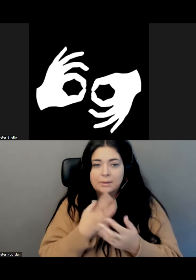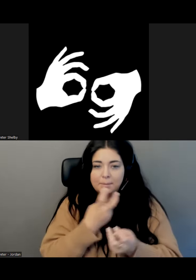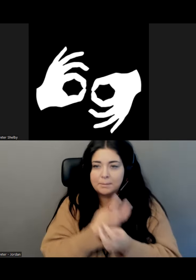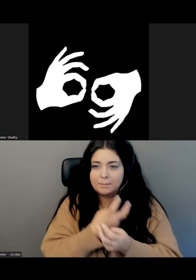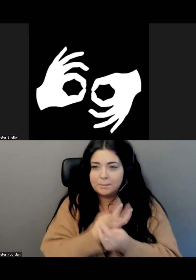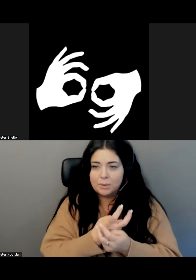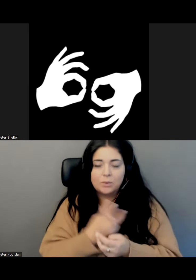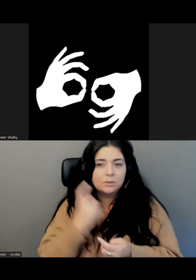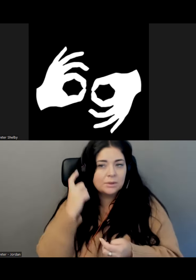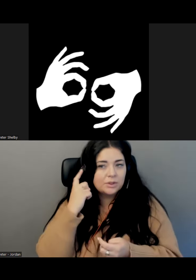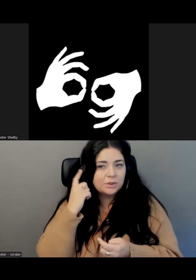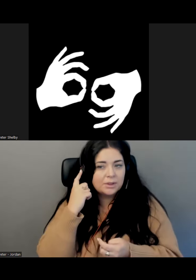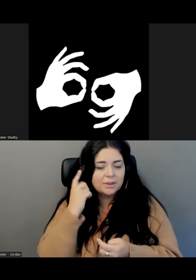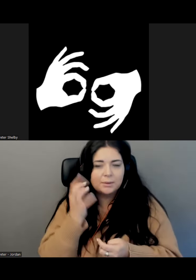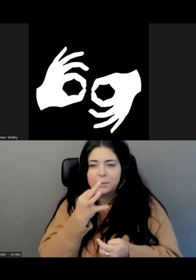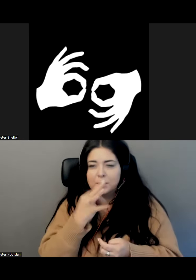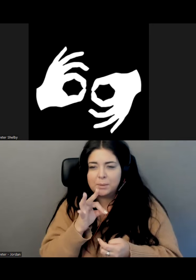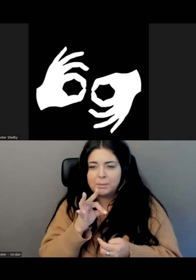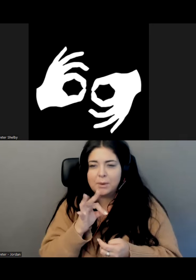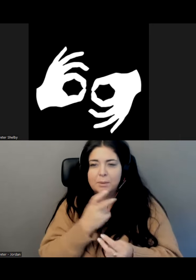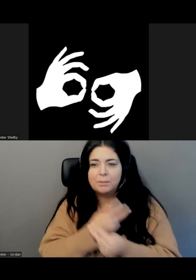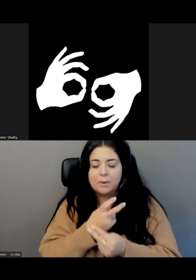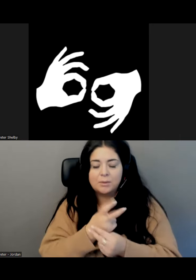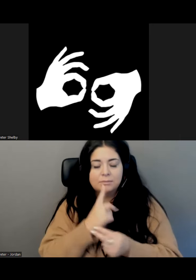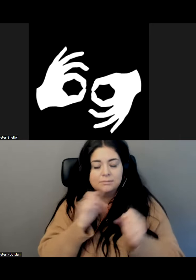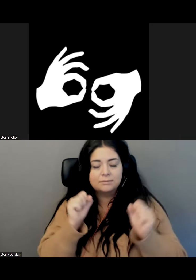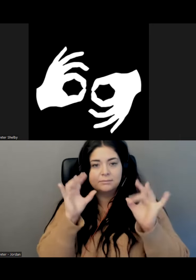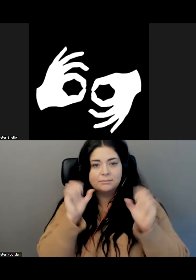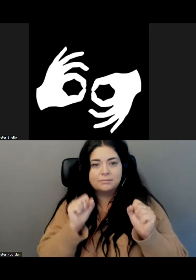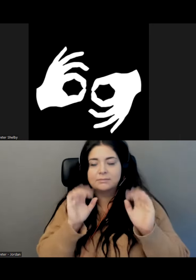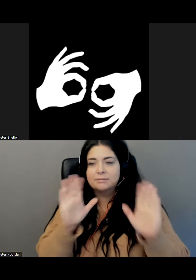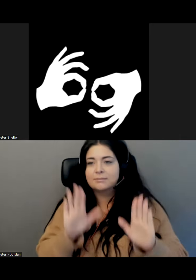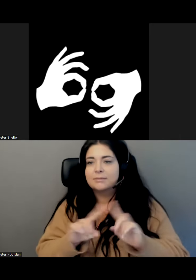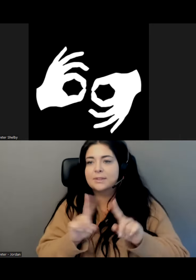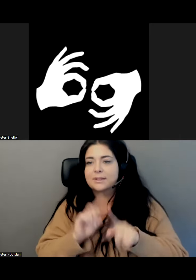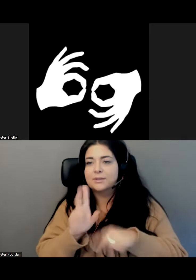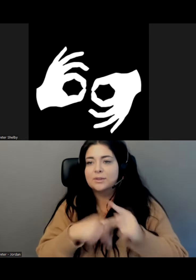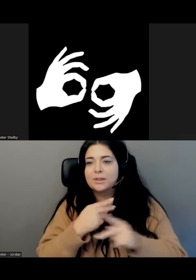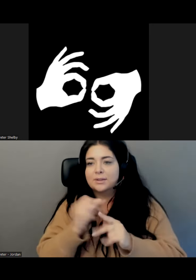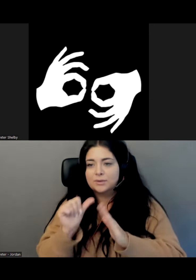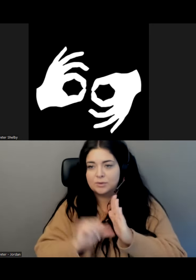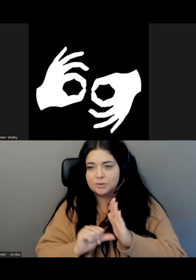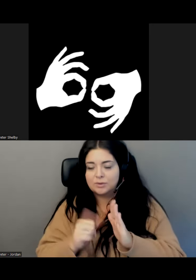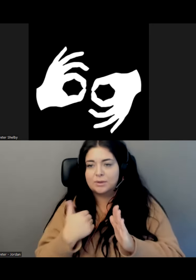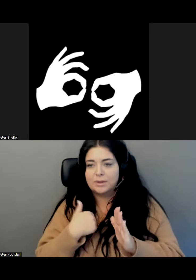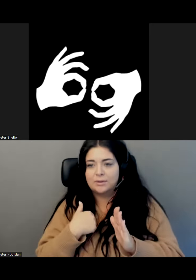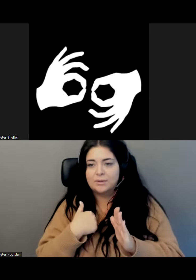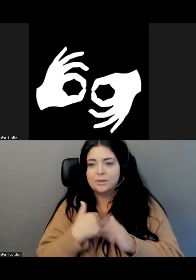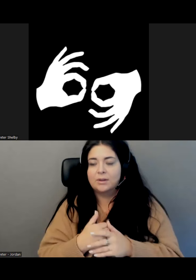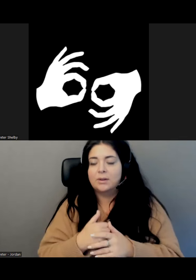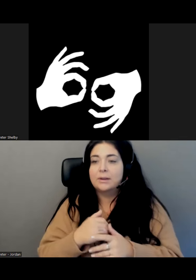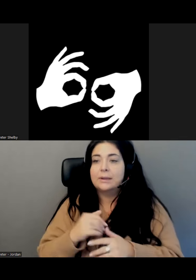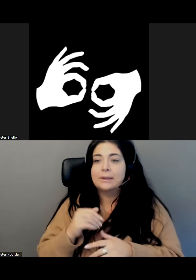ear, it's amazing the surgeries that are available now for that. Even locally, our ear, nose, and